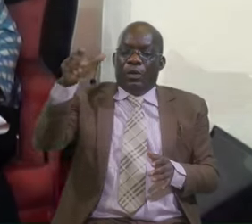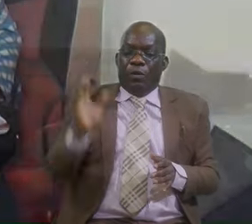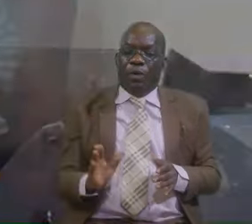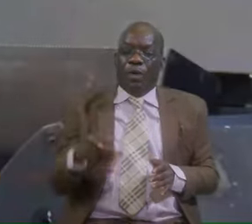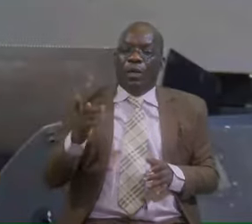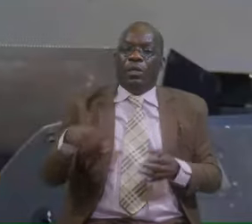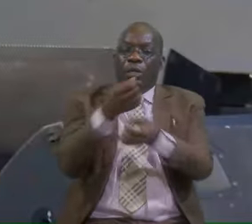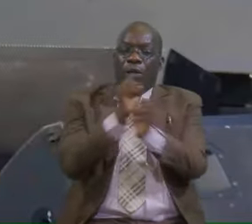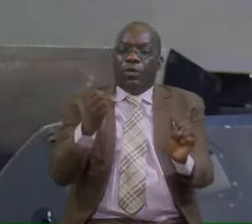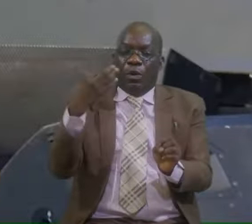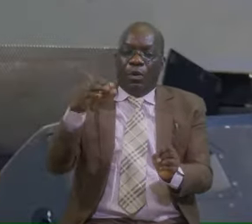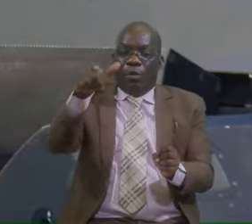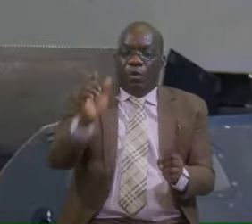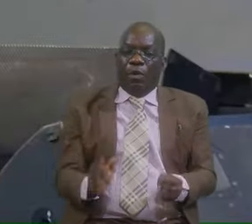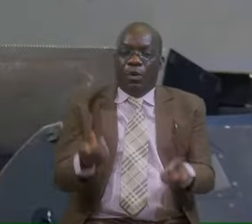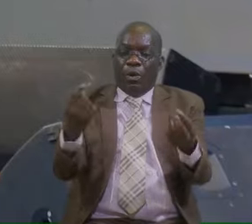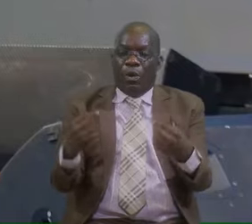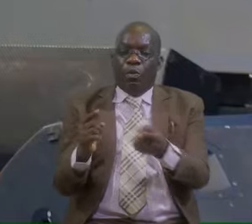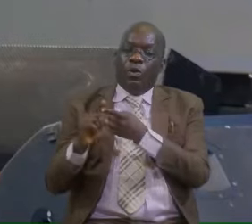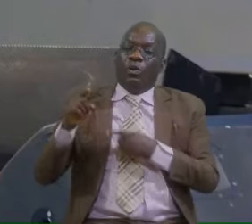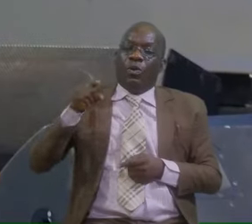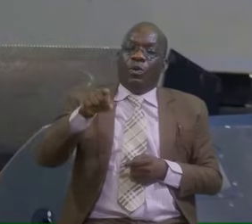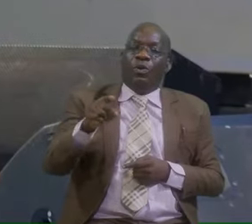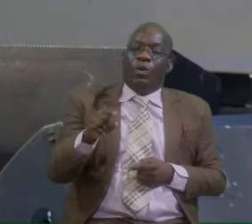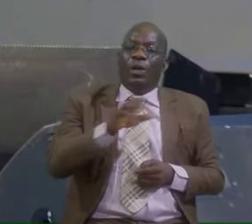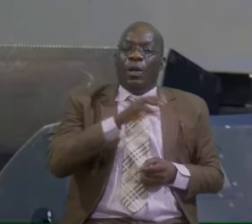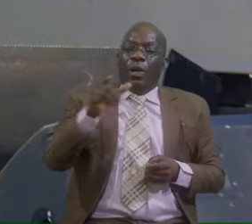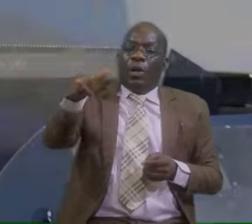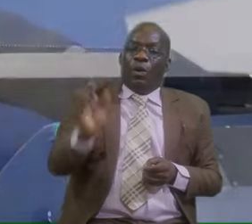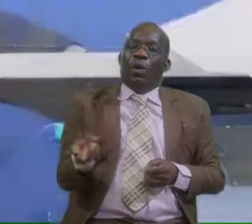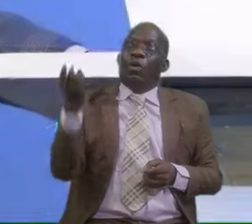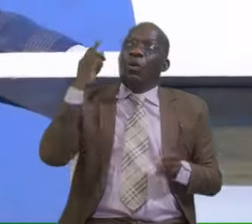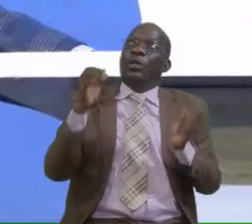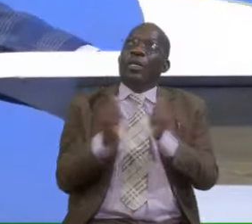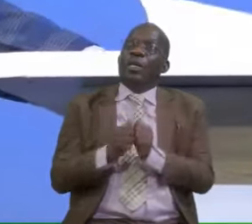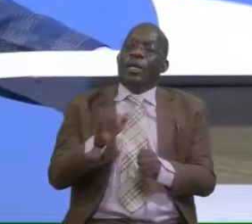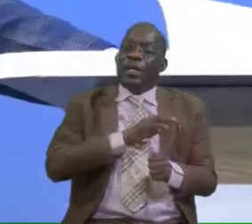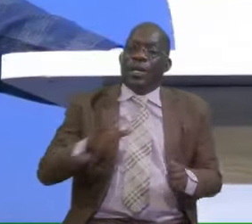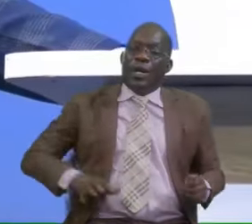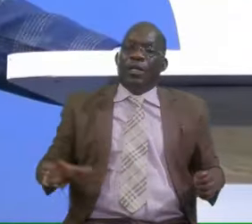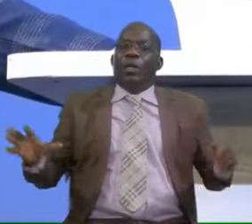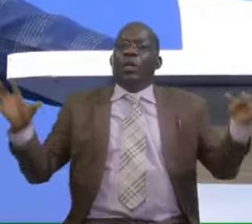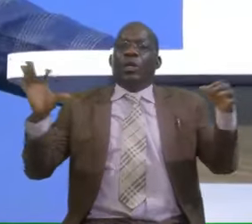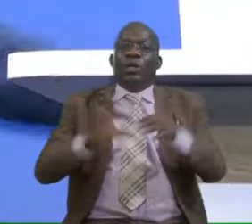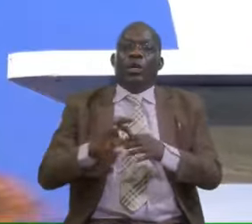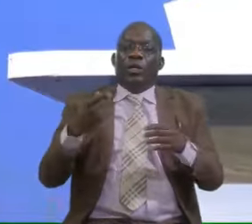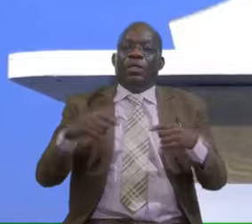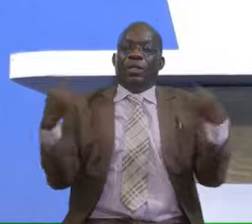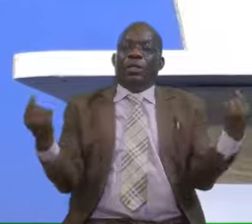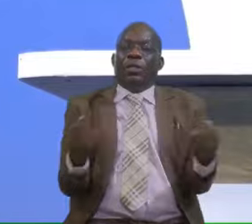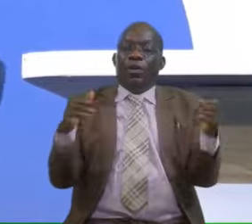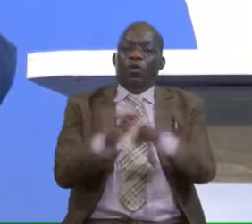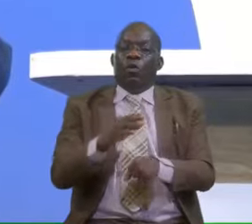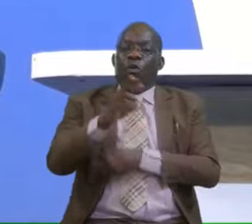coming to you. God was in Christ, reconciling the sinful world unto